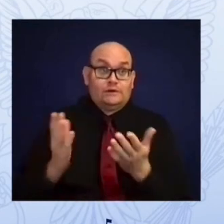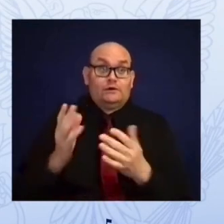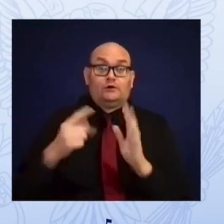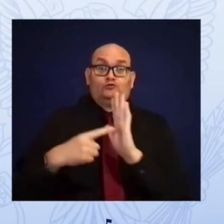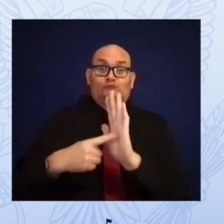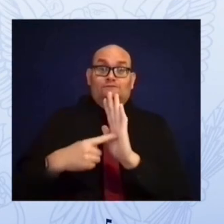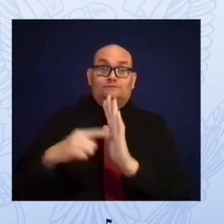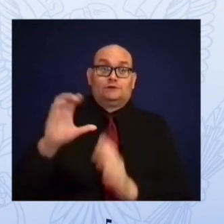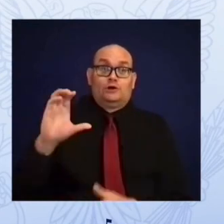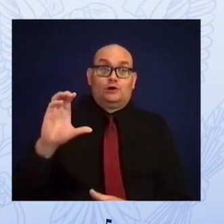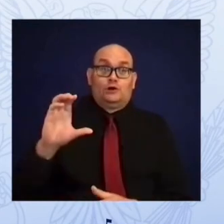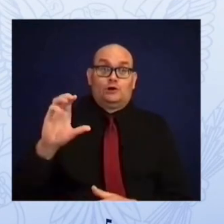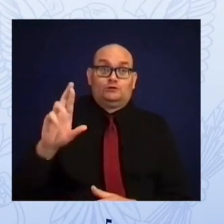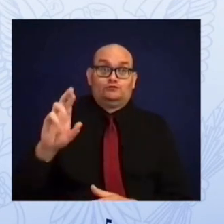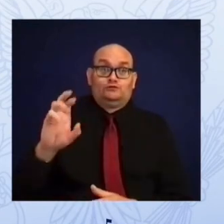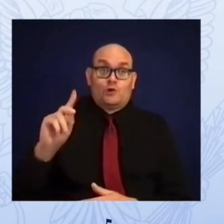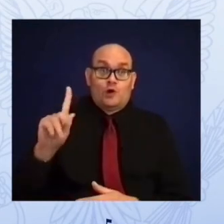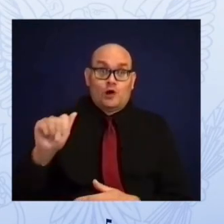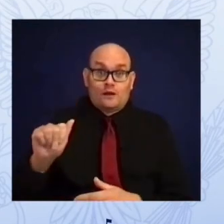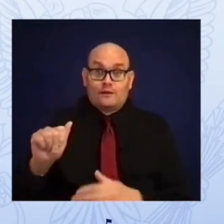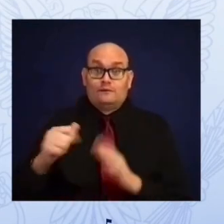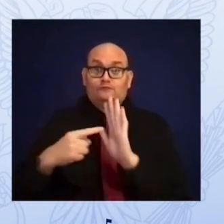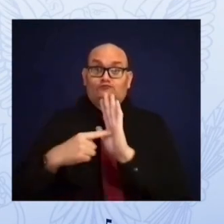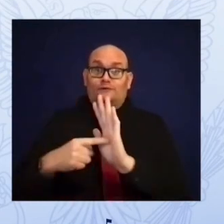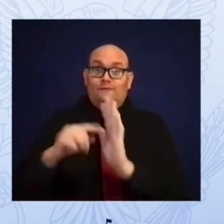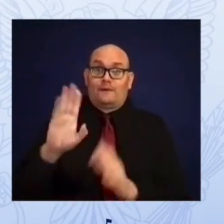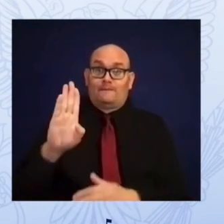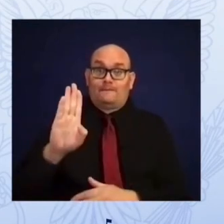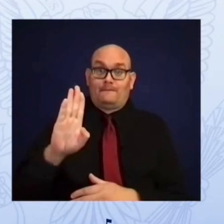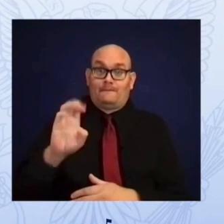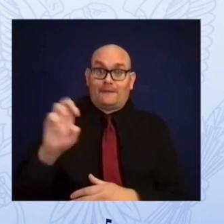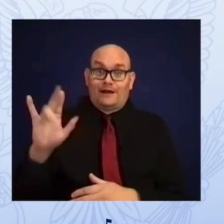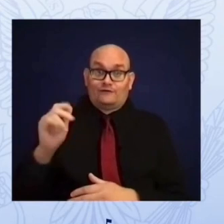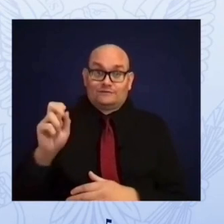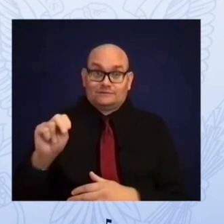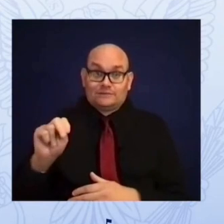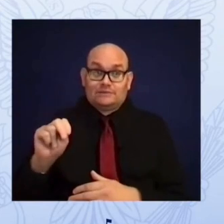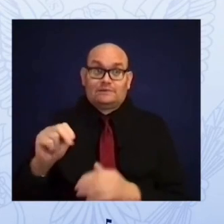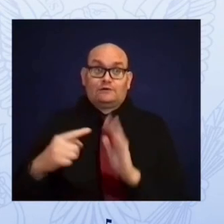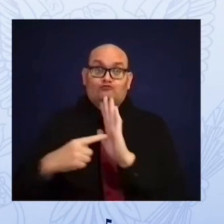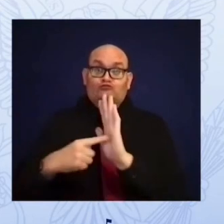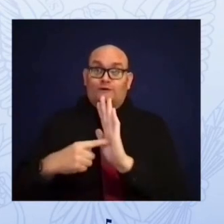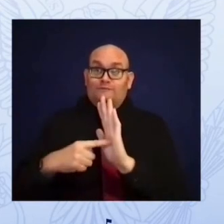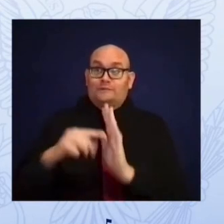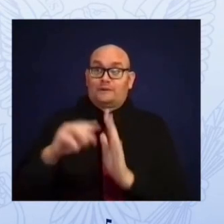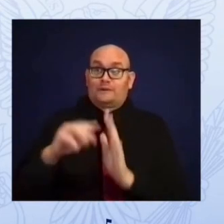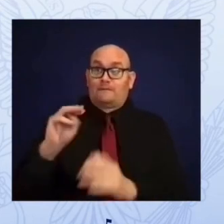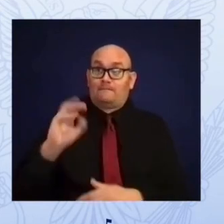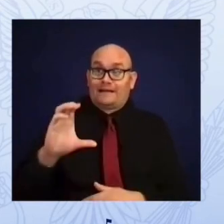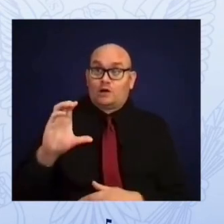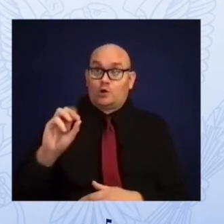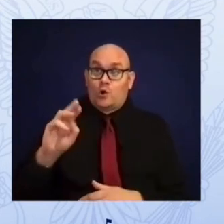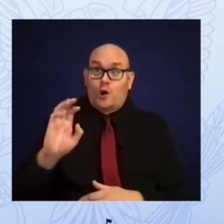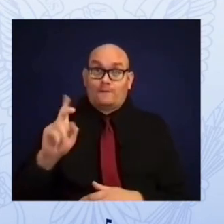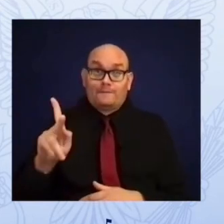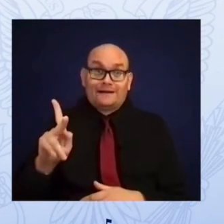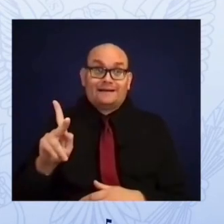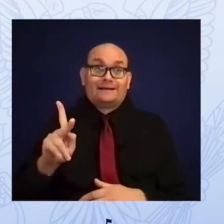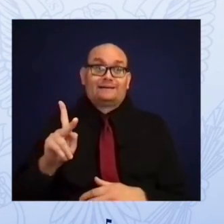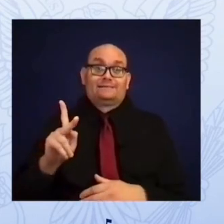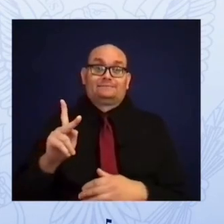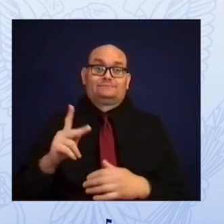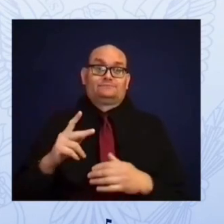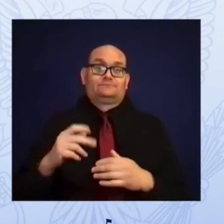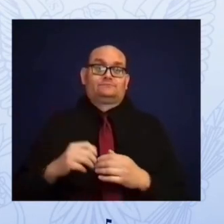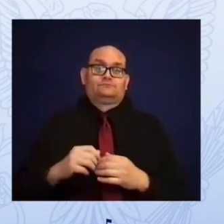Representative Berrigan, thank you. Representative McCormick, no, I missed that. Representative